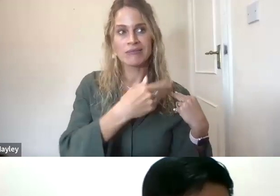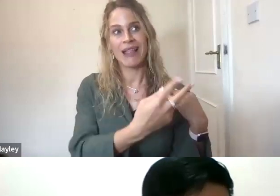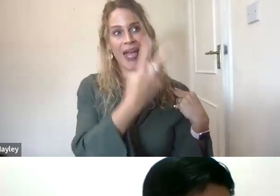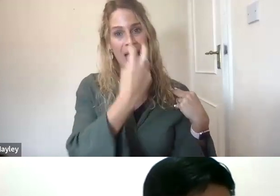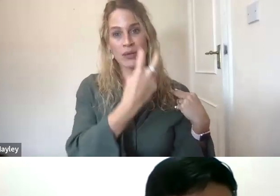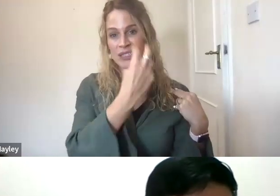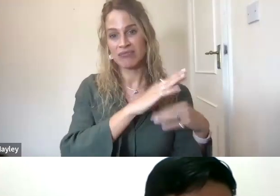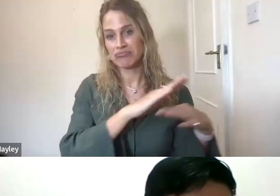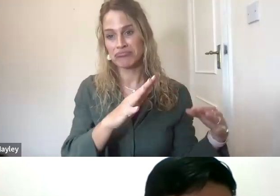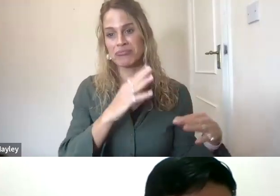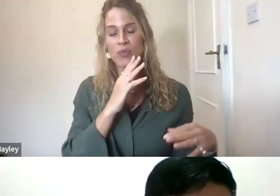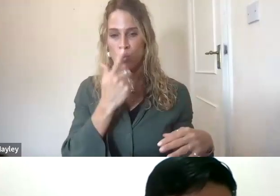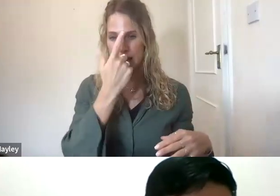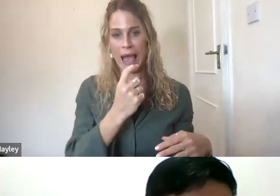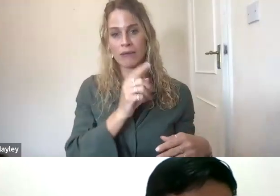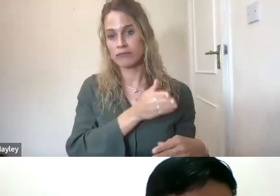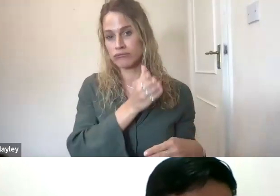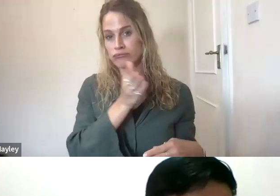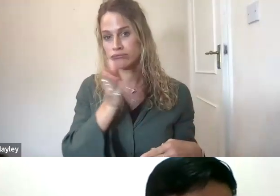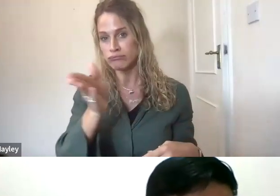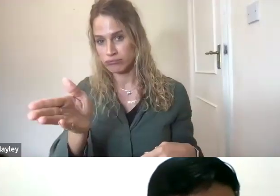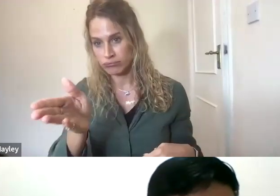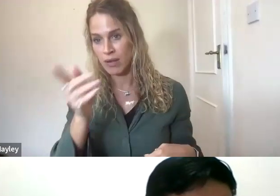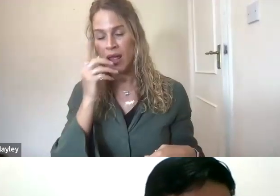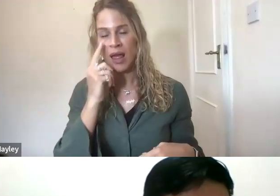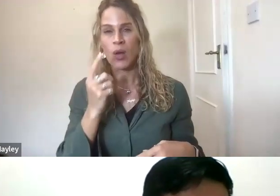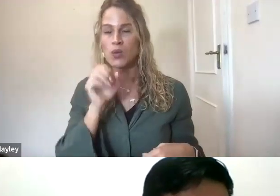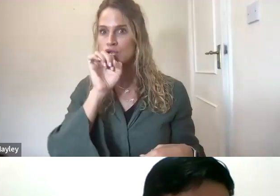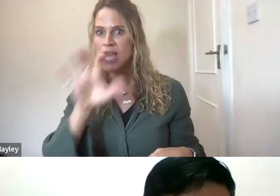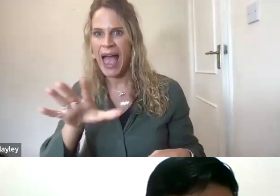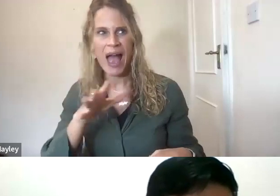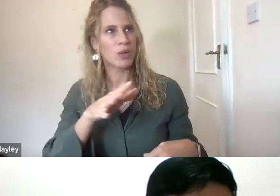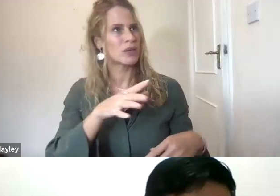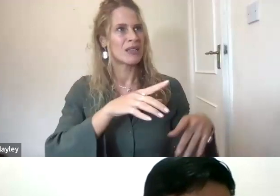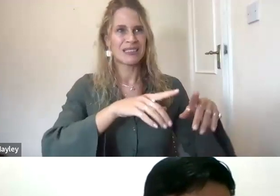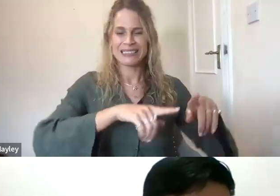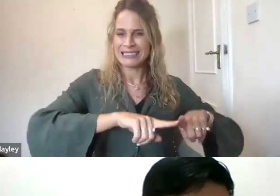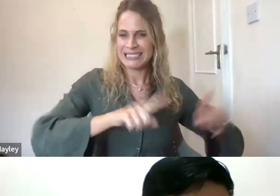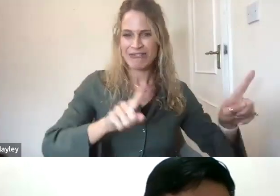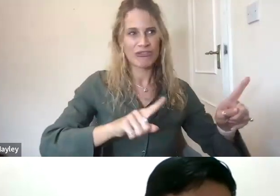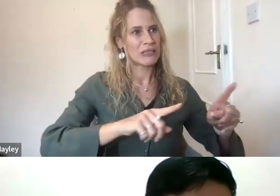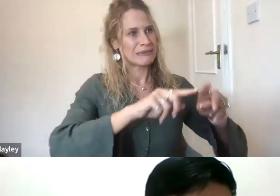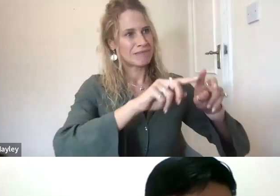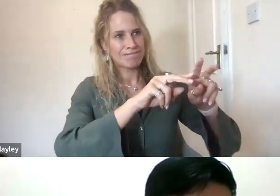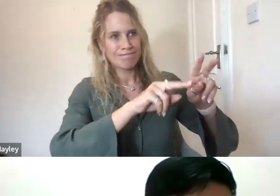lowlands, in order to shout how the multinationals have taken their water, land,